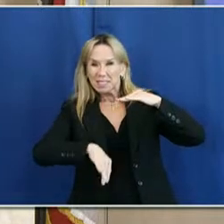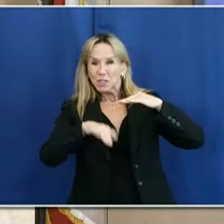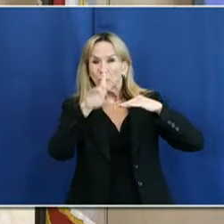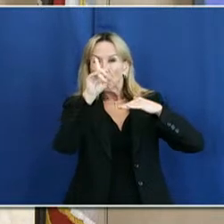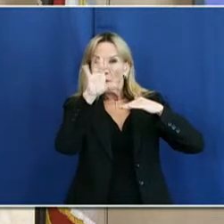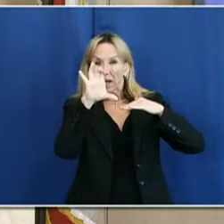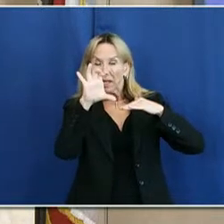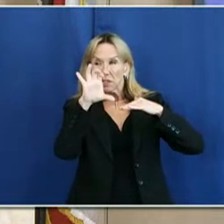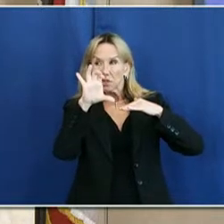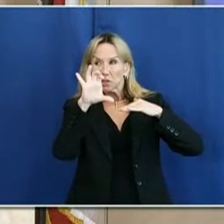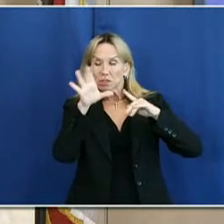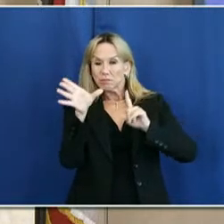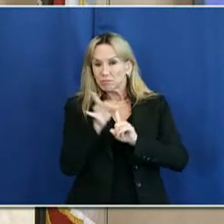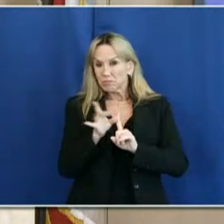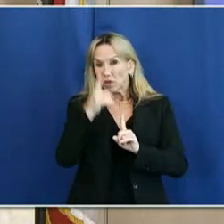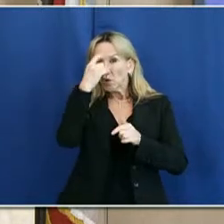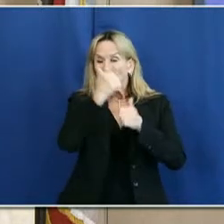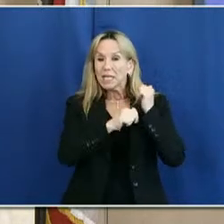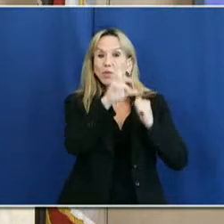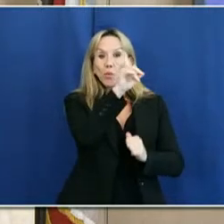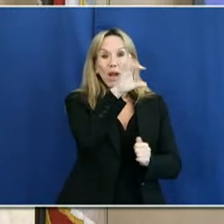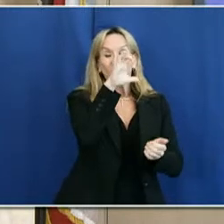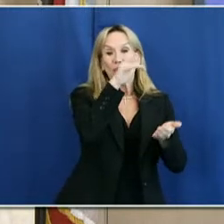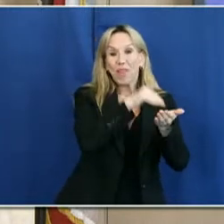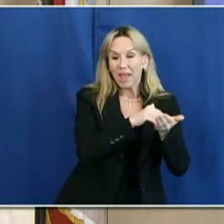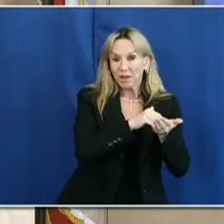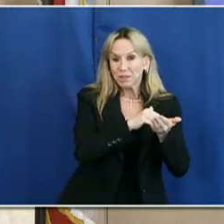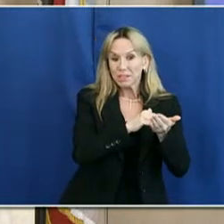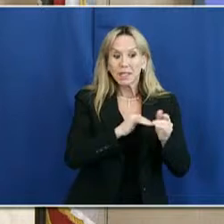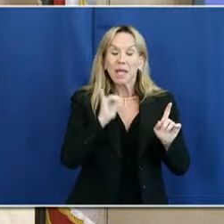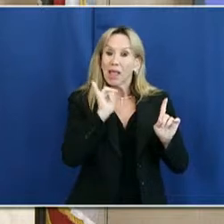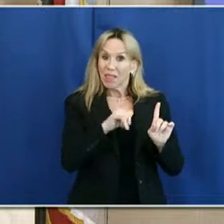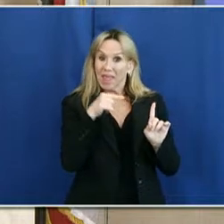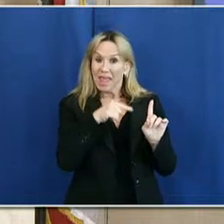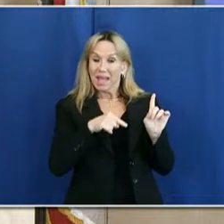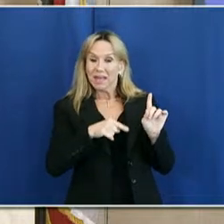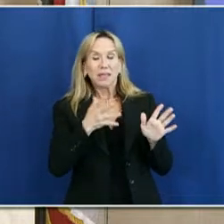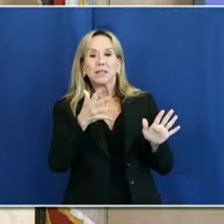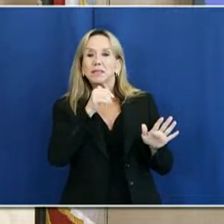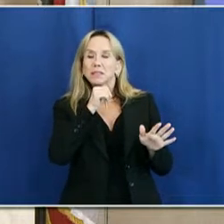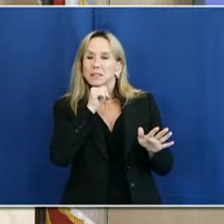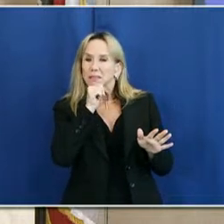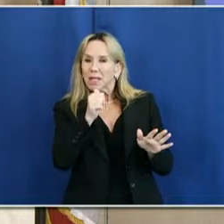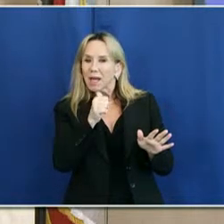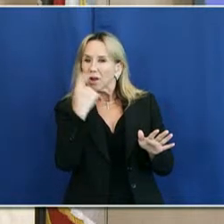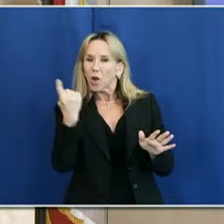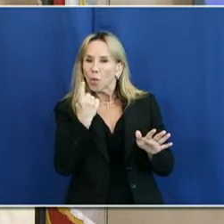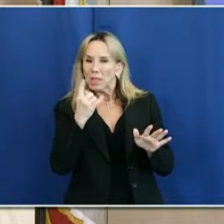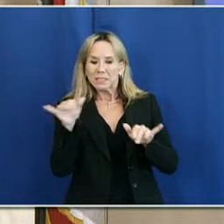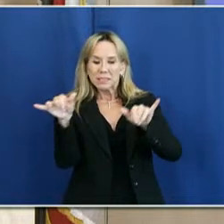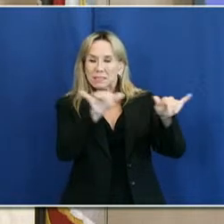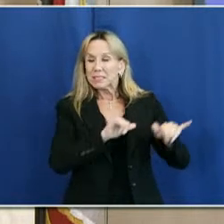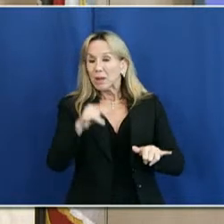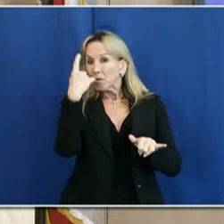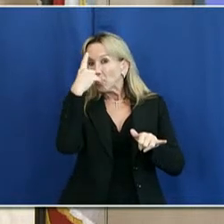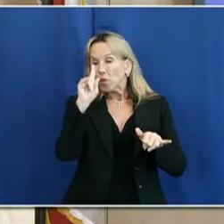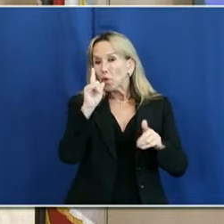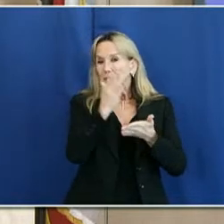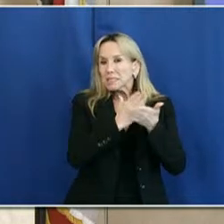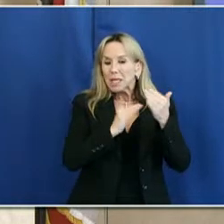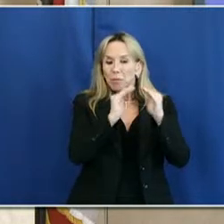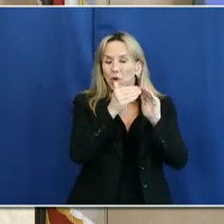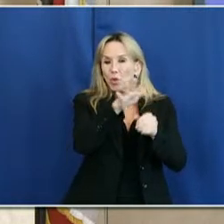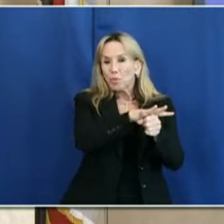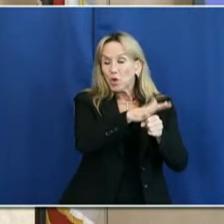for 100,000 cases, that is not the story for some of our communities. The case rate may be much